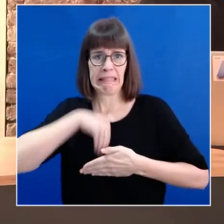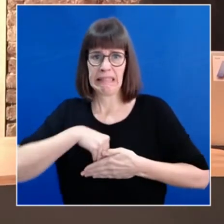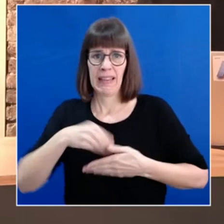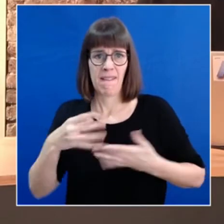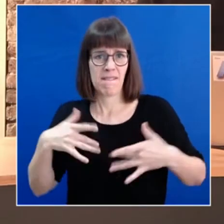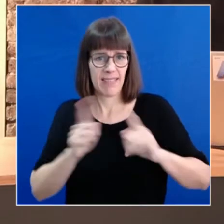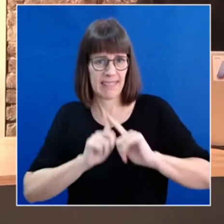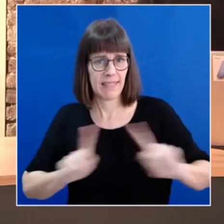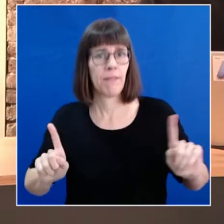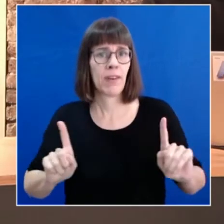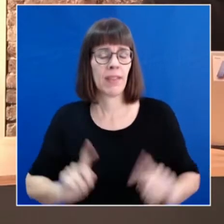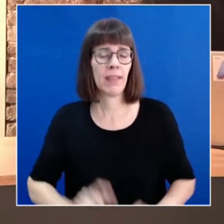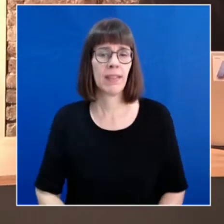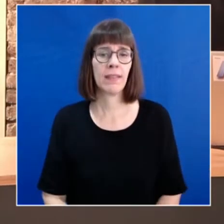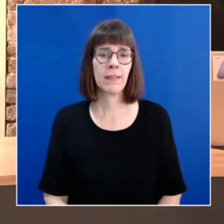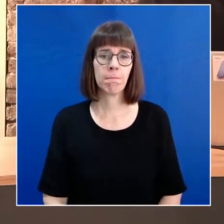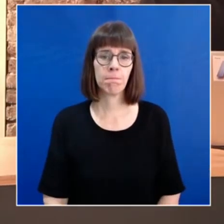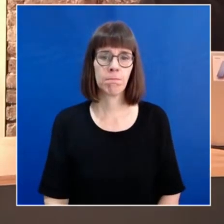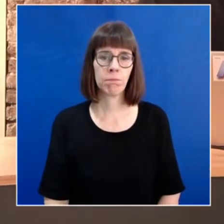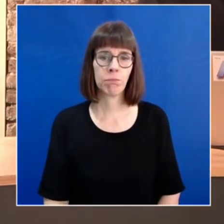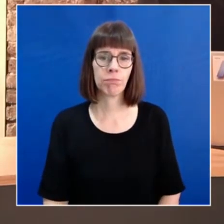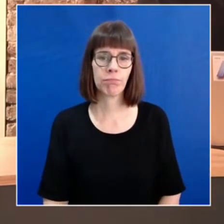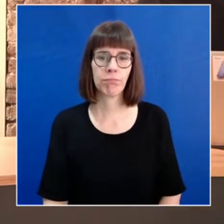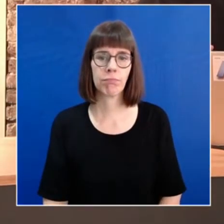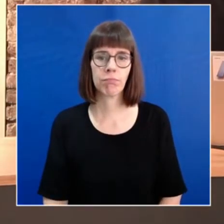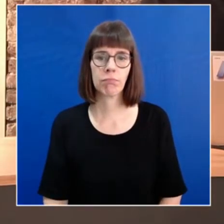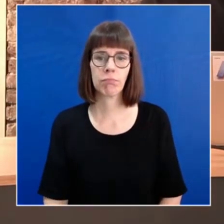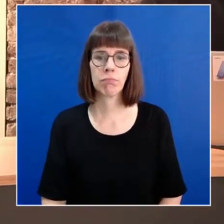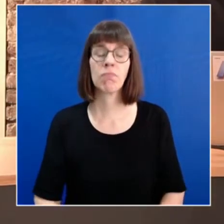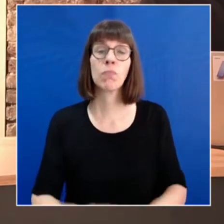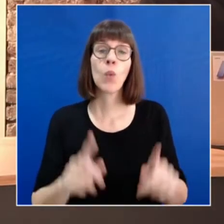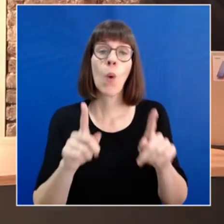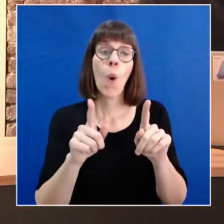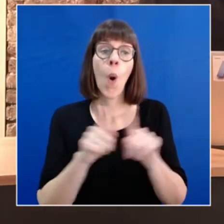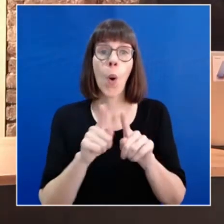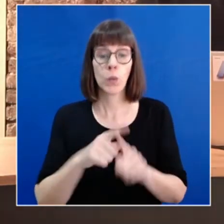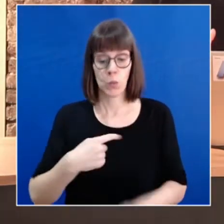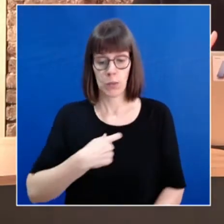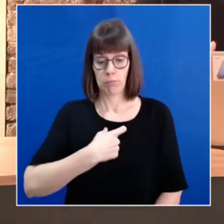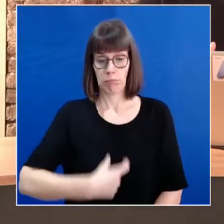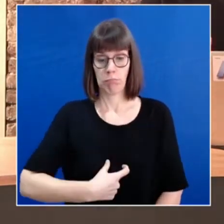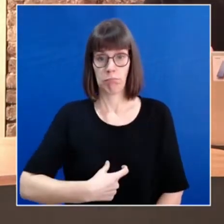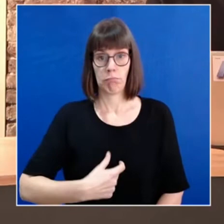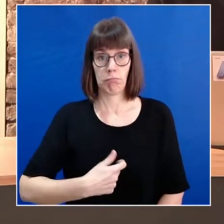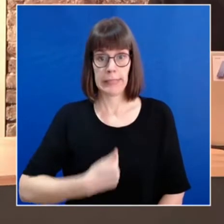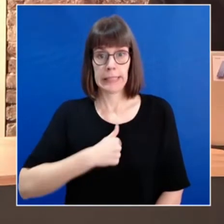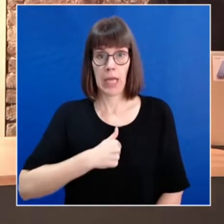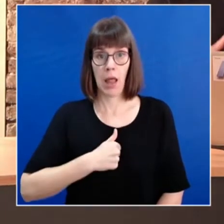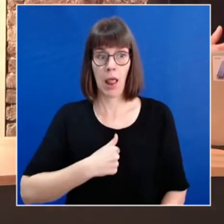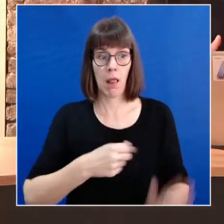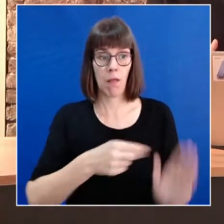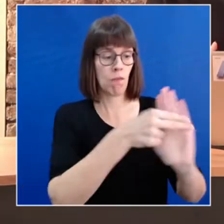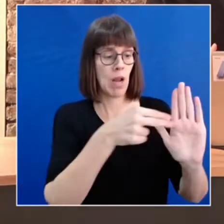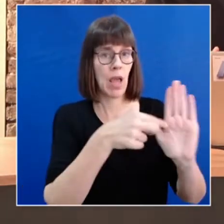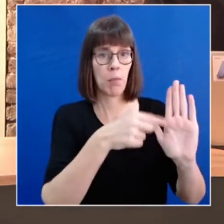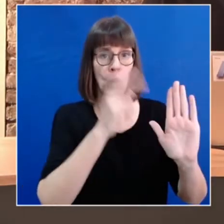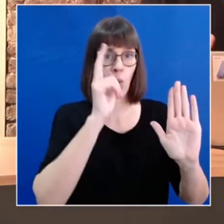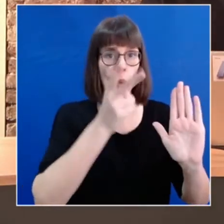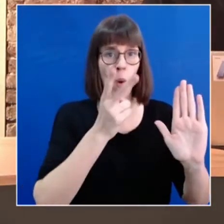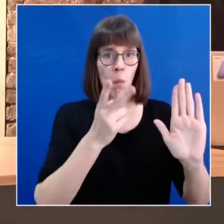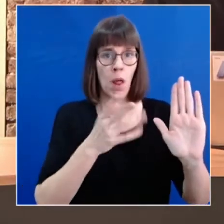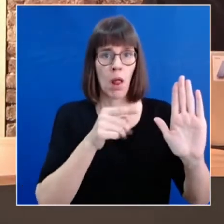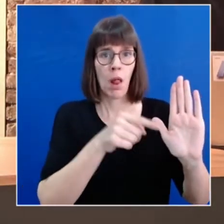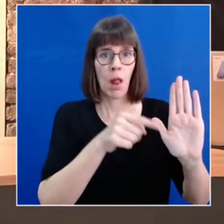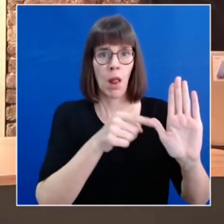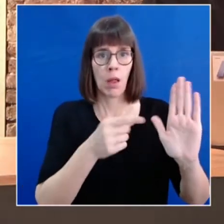course, next to that, we compared others or even ourselves to the label normal, the major percentage, but a